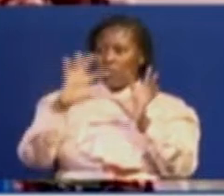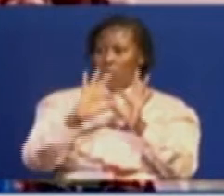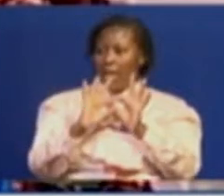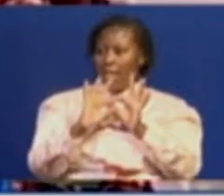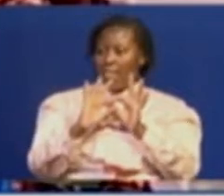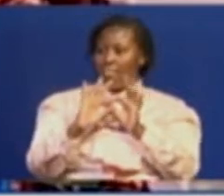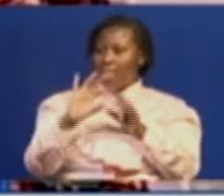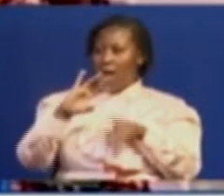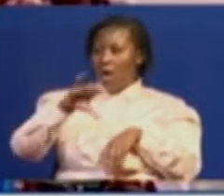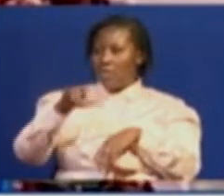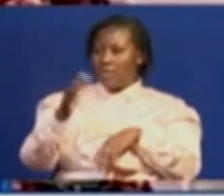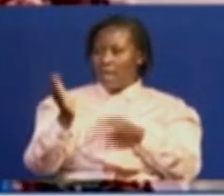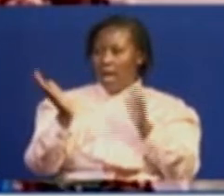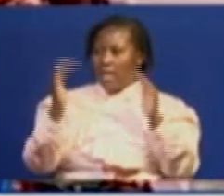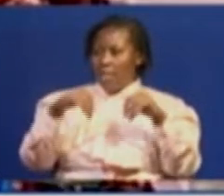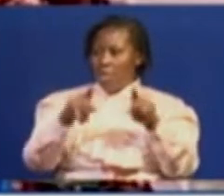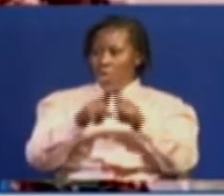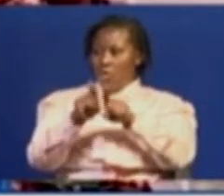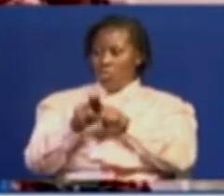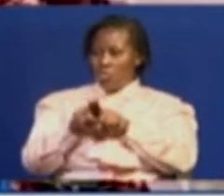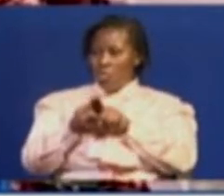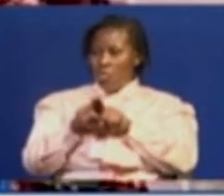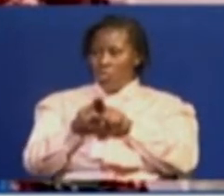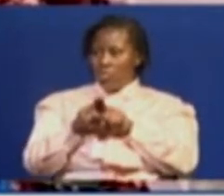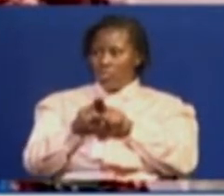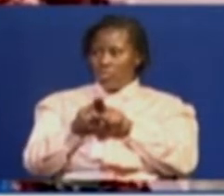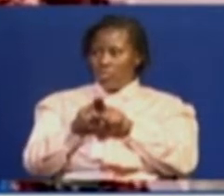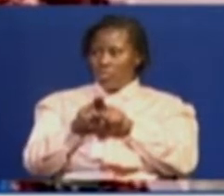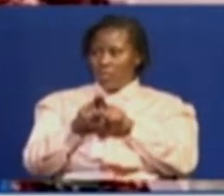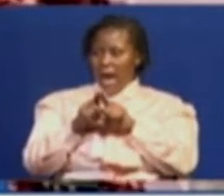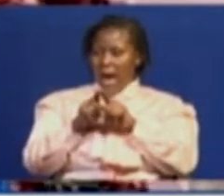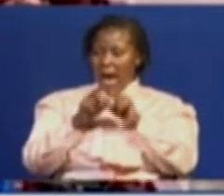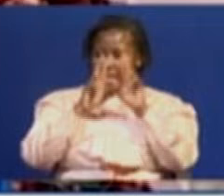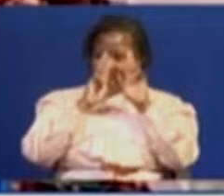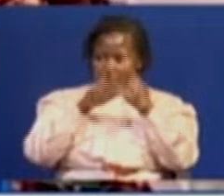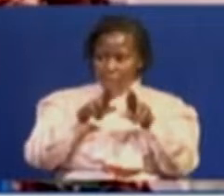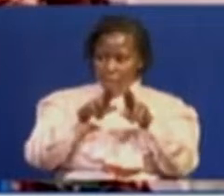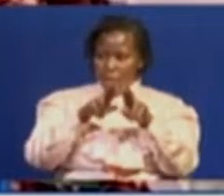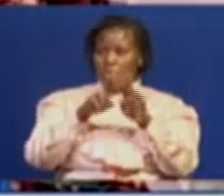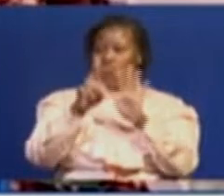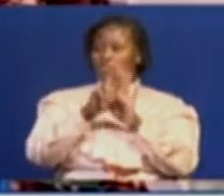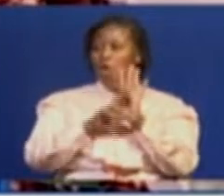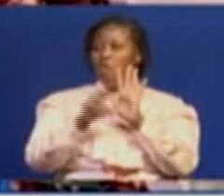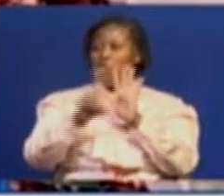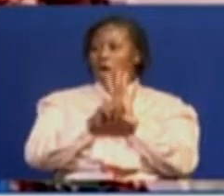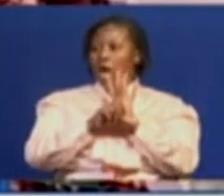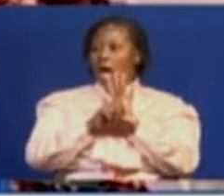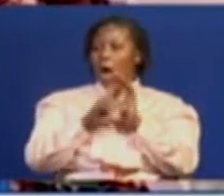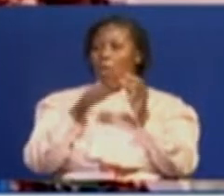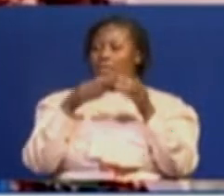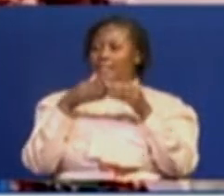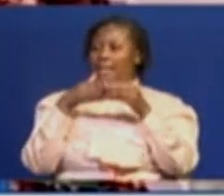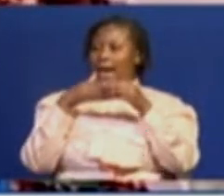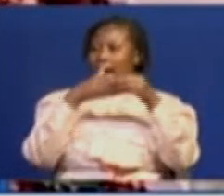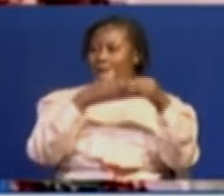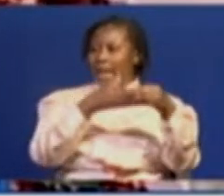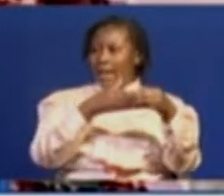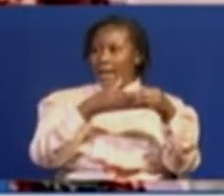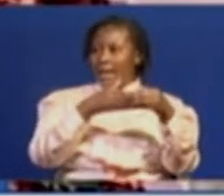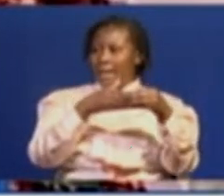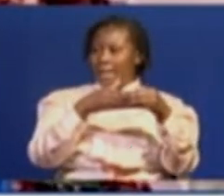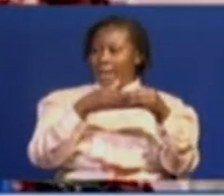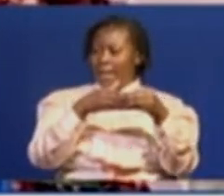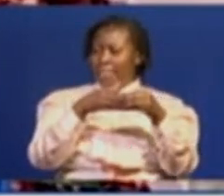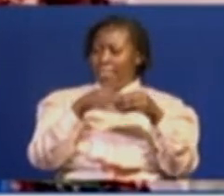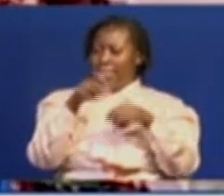the county assembly, and also respect for rule of law. I was guided, honorable members, by the